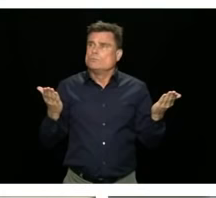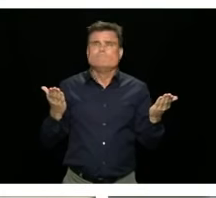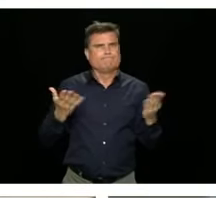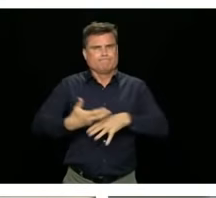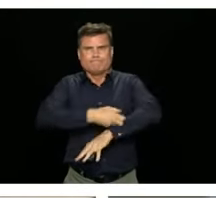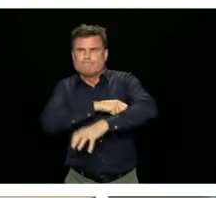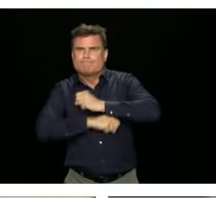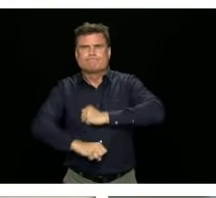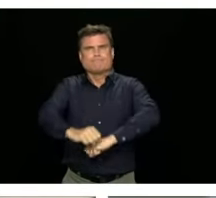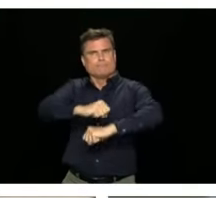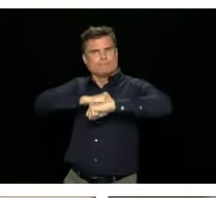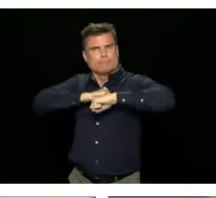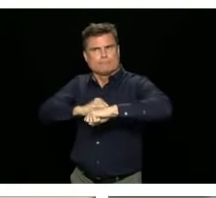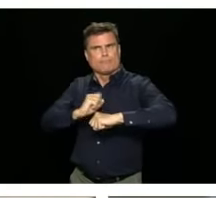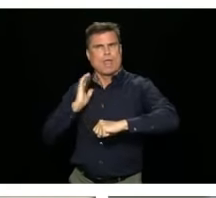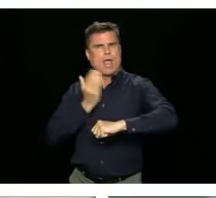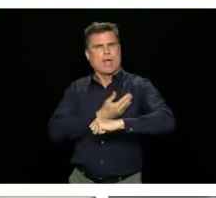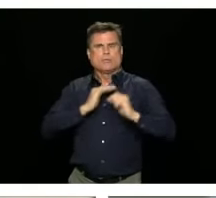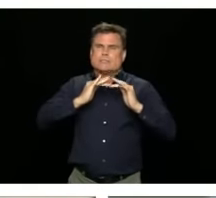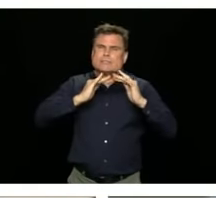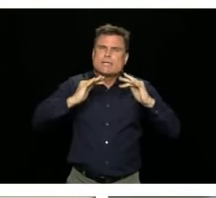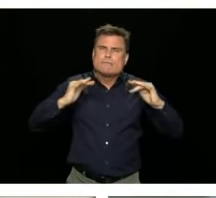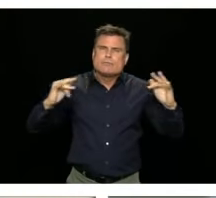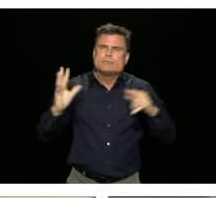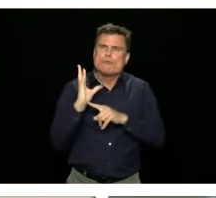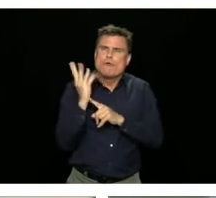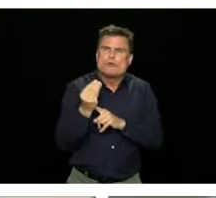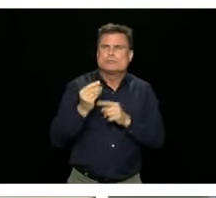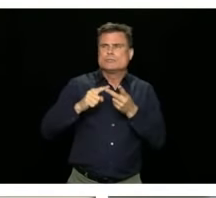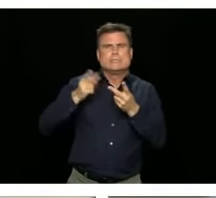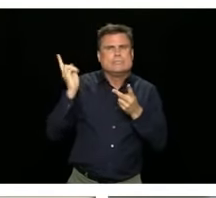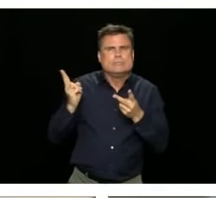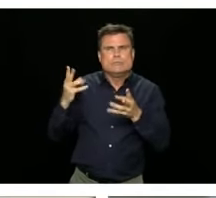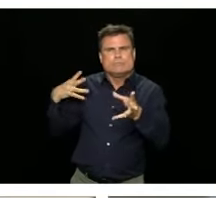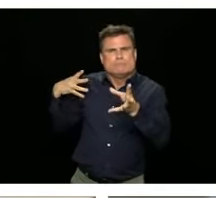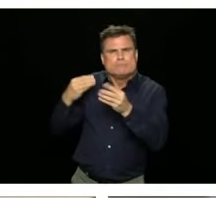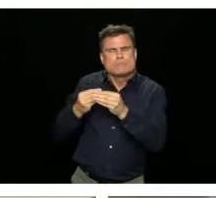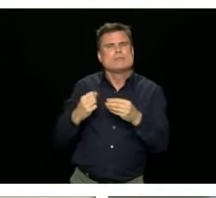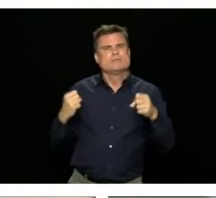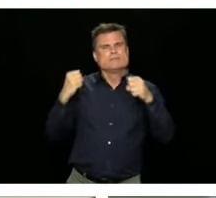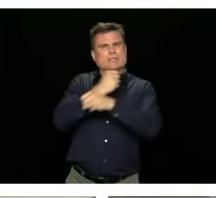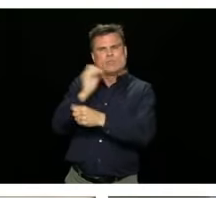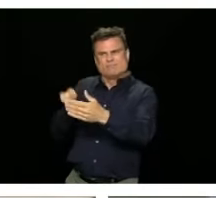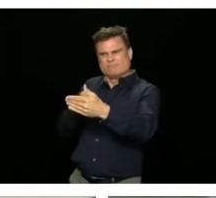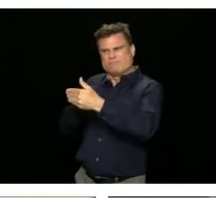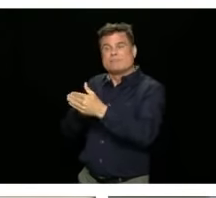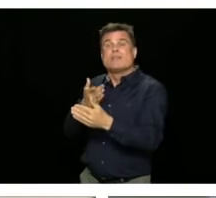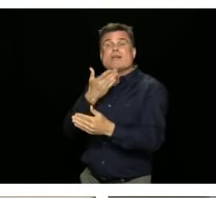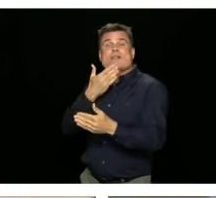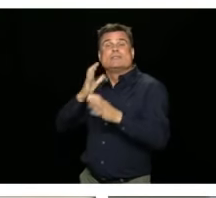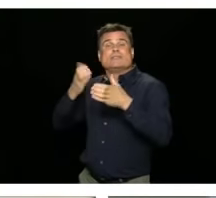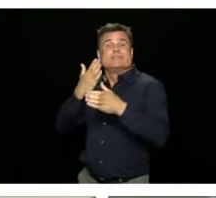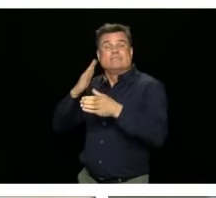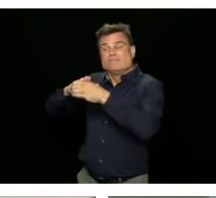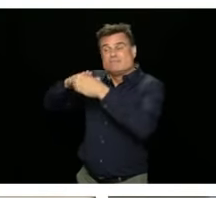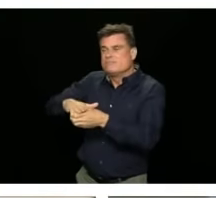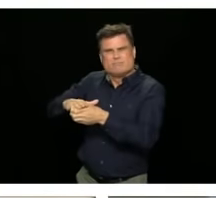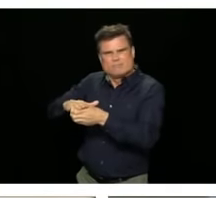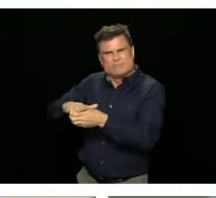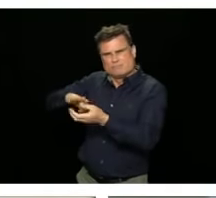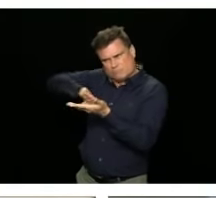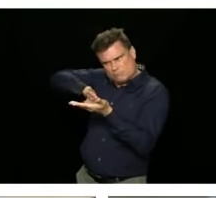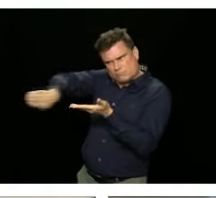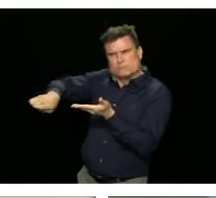discrimination. We want to talk about how we can address both individual acts of racism and systemic racism, the